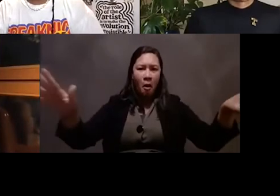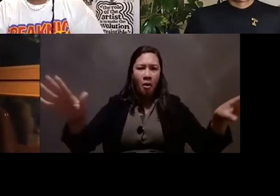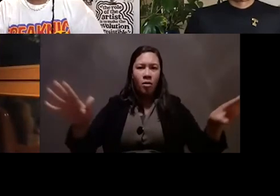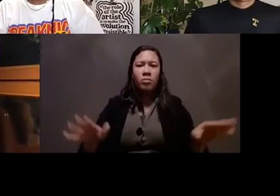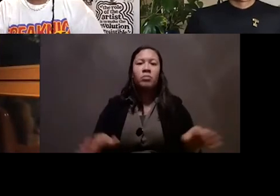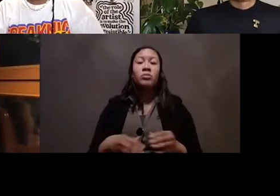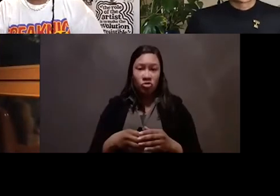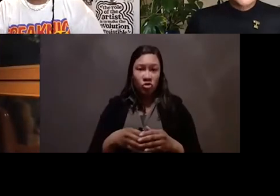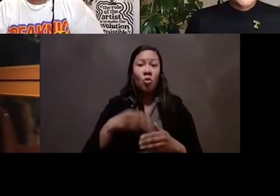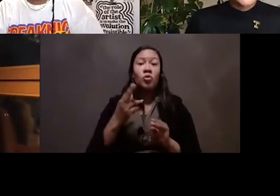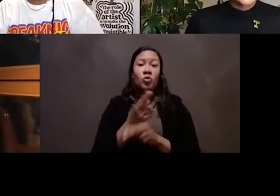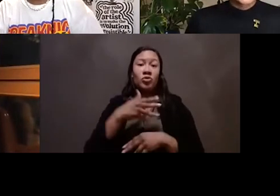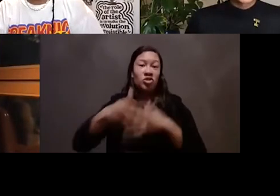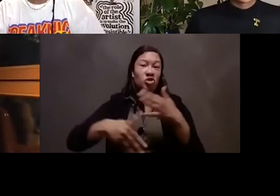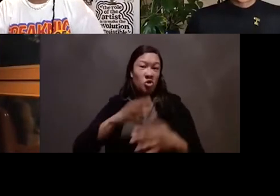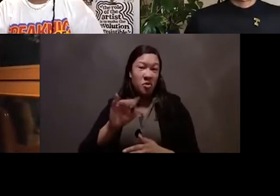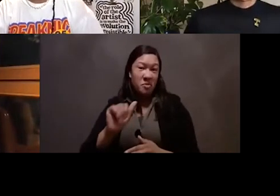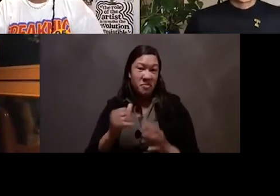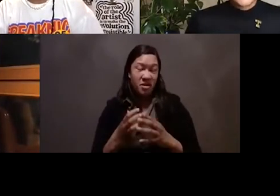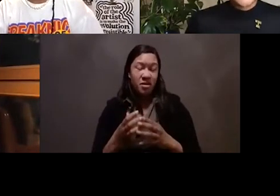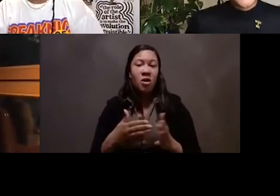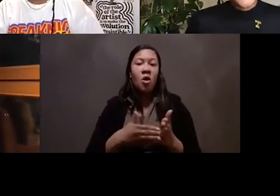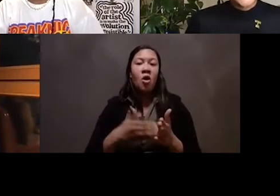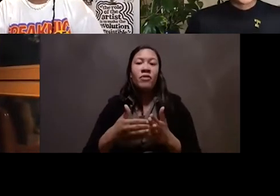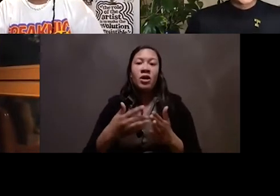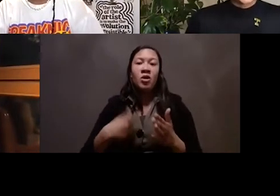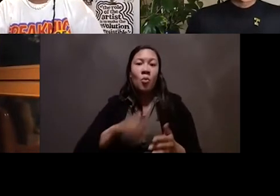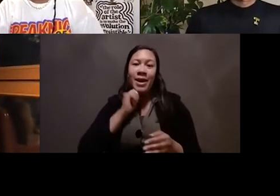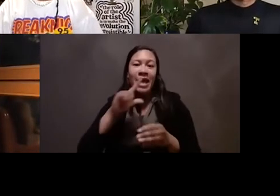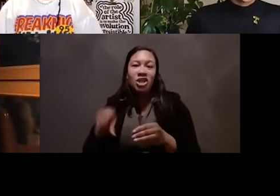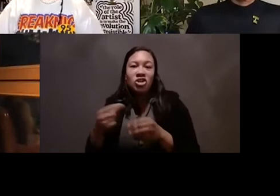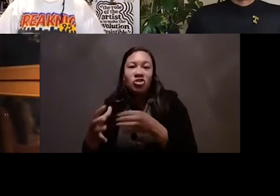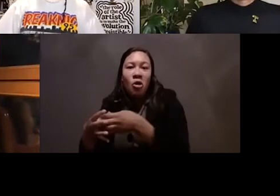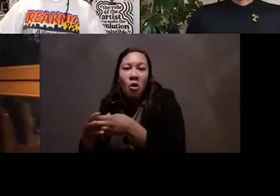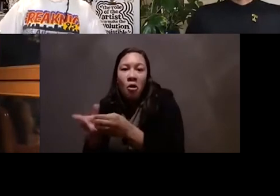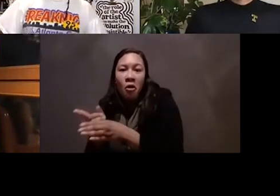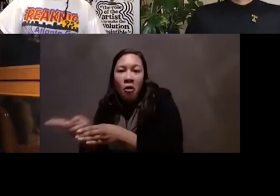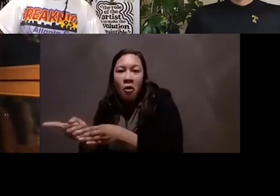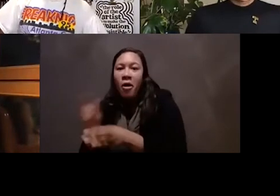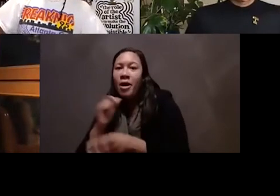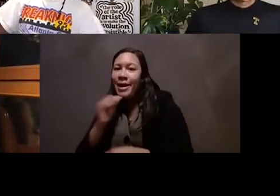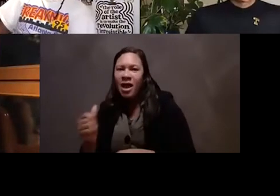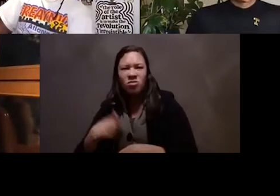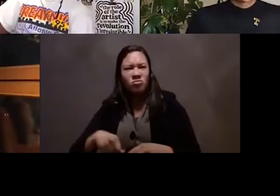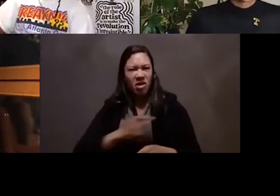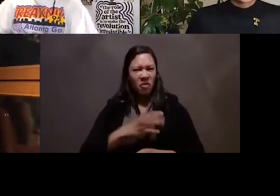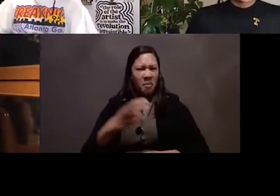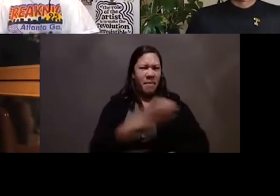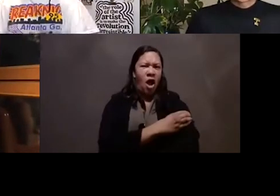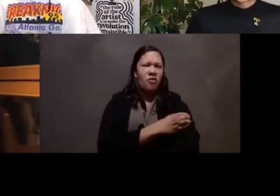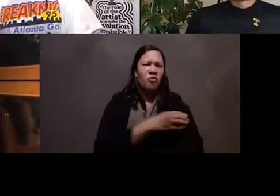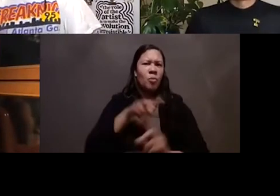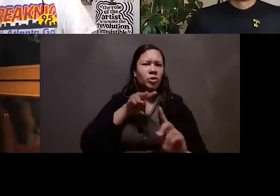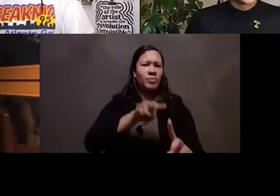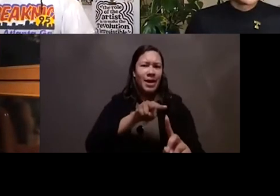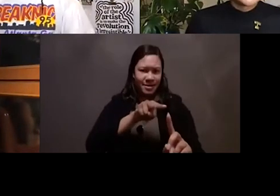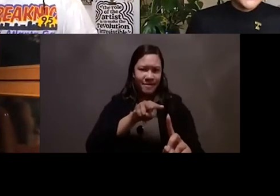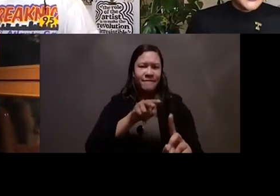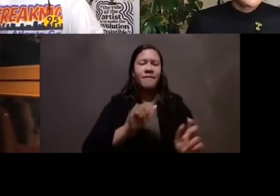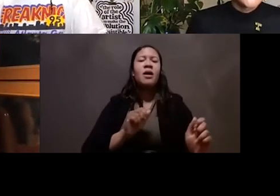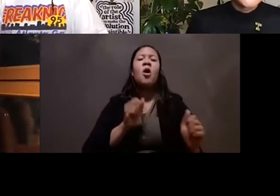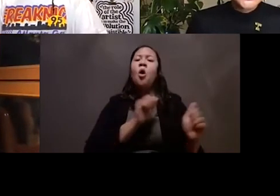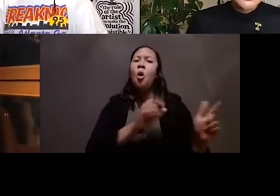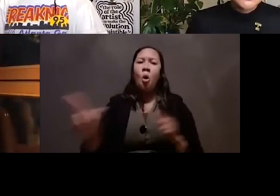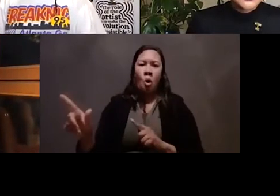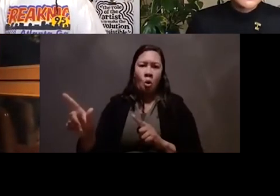more and more for different things is that we aren't niche, right? That we actually have a very powerful perspective that everyone can be